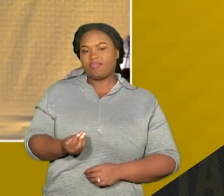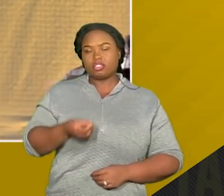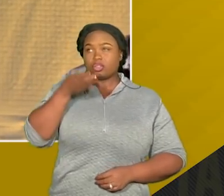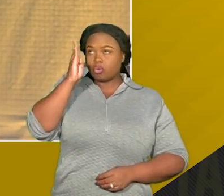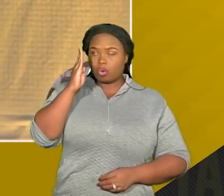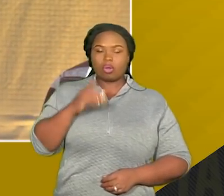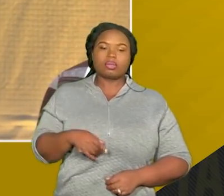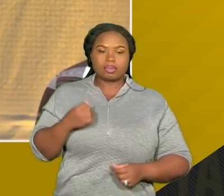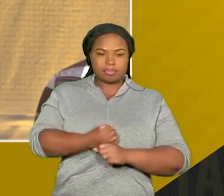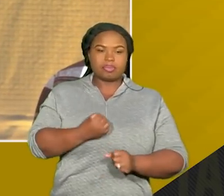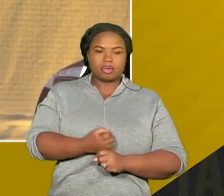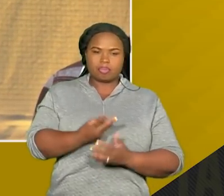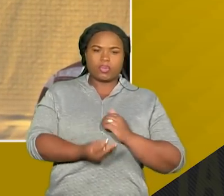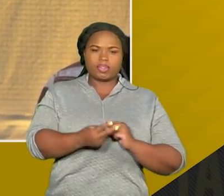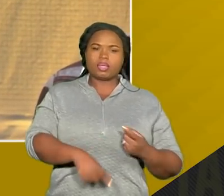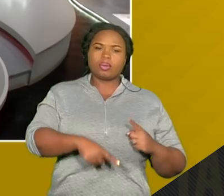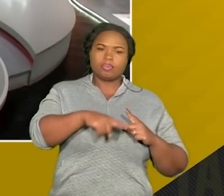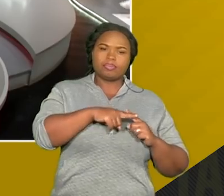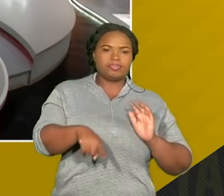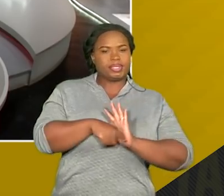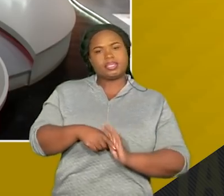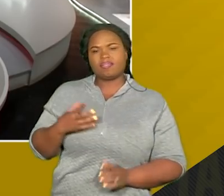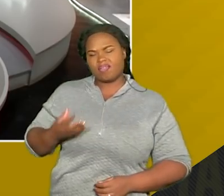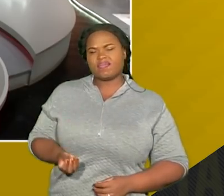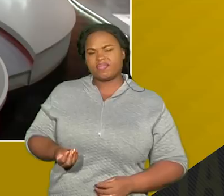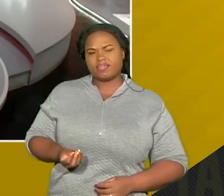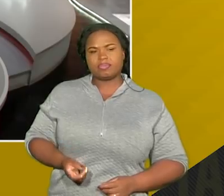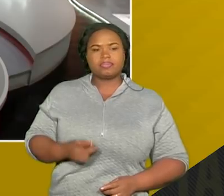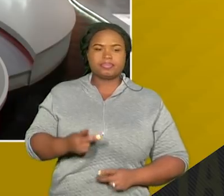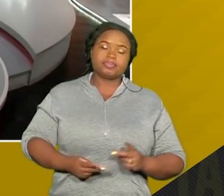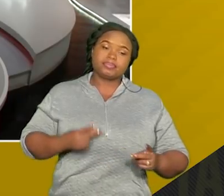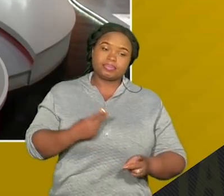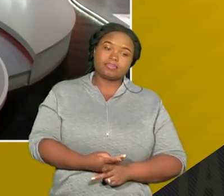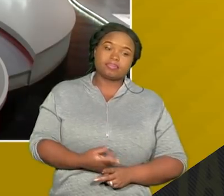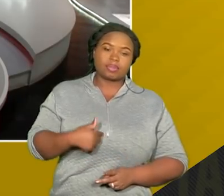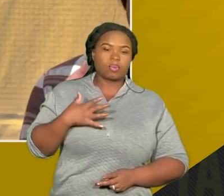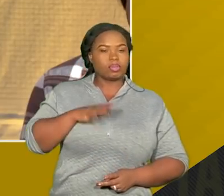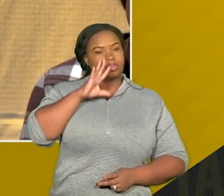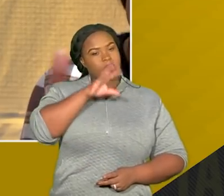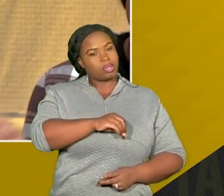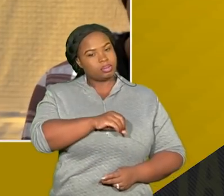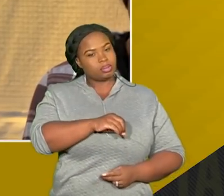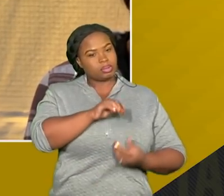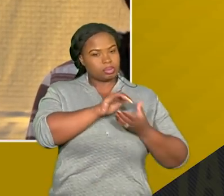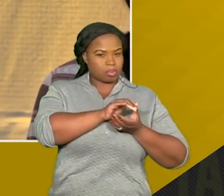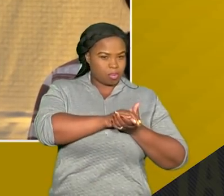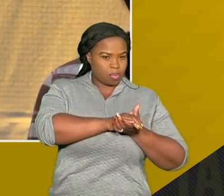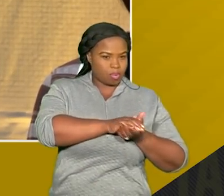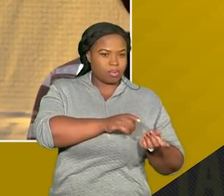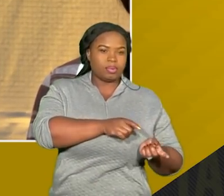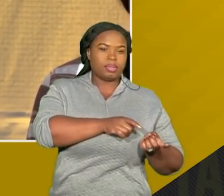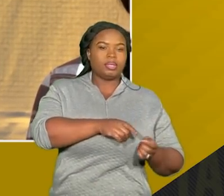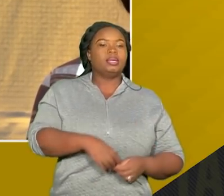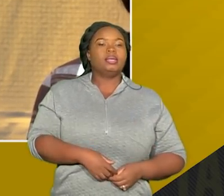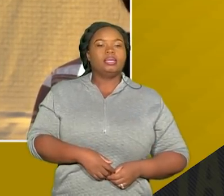created good and evil. And you know, I also wanted to ask Ugogo, yes, if that's you